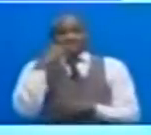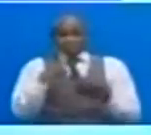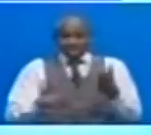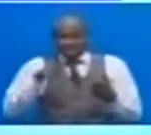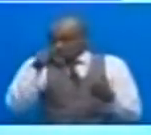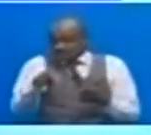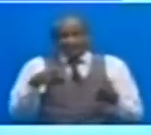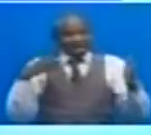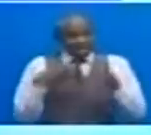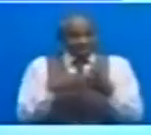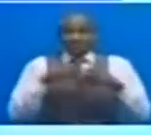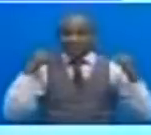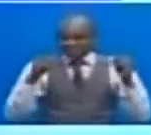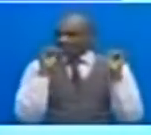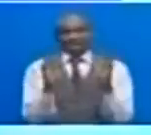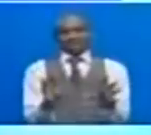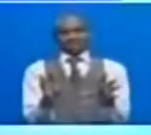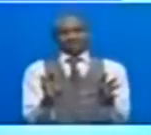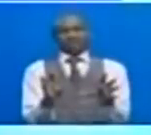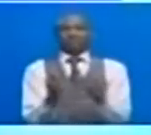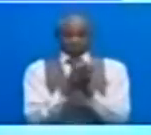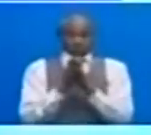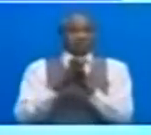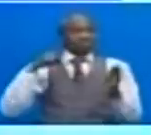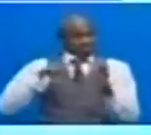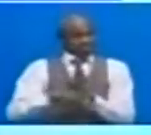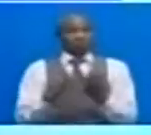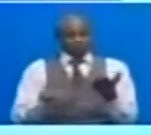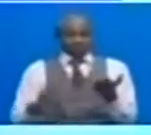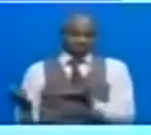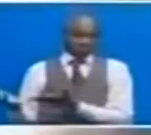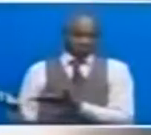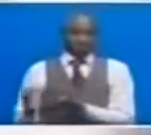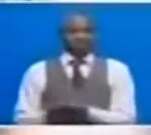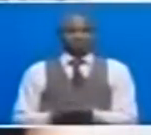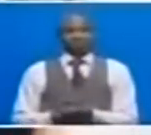has nothing against the embattled pastor. Sharon Mumanyi reports.